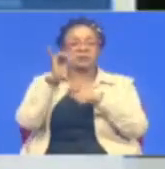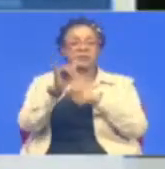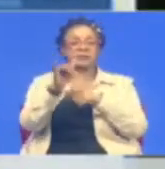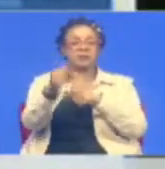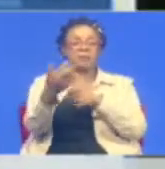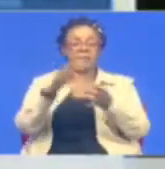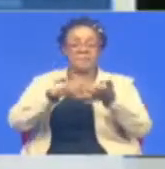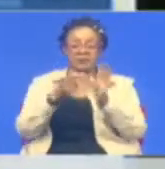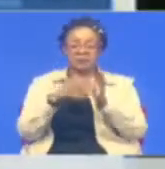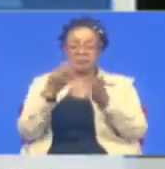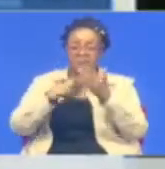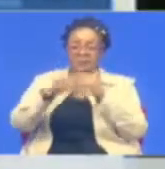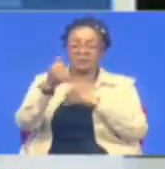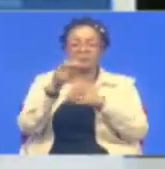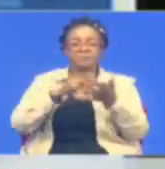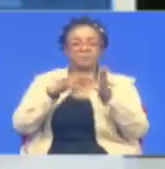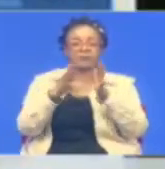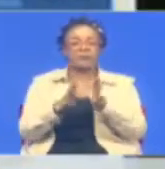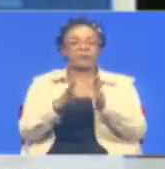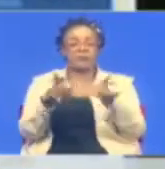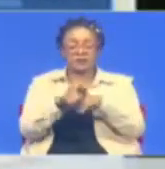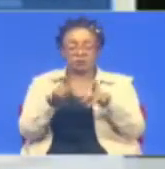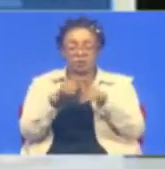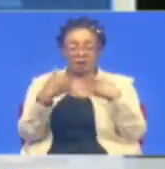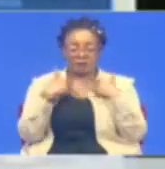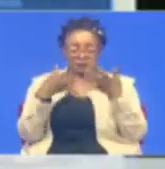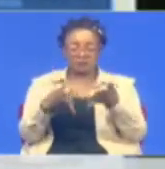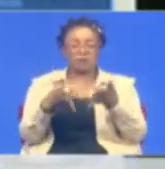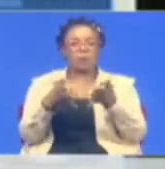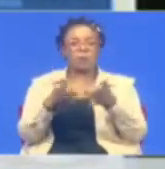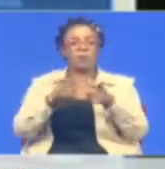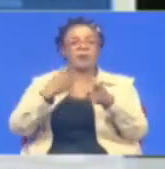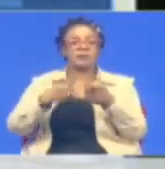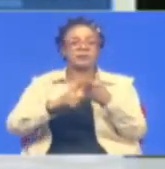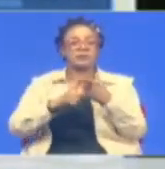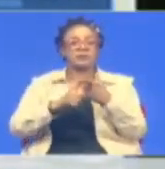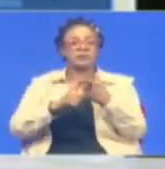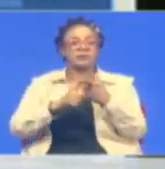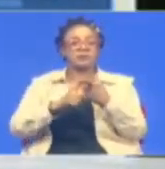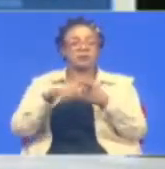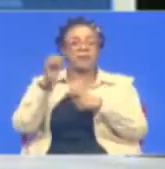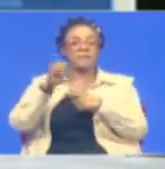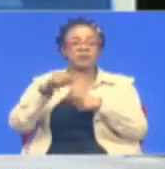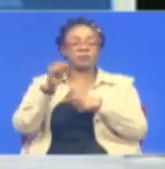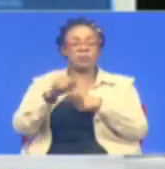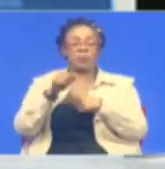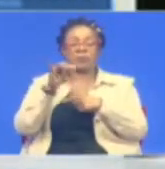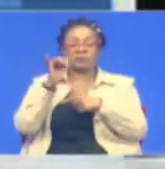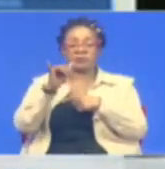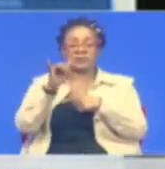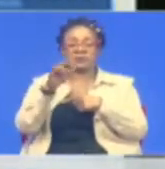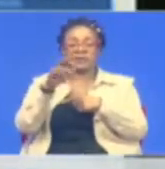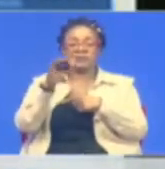that money going to pay the contractor, as it is now, it goes into a sinking fund. And that sinking fund